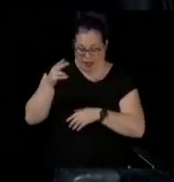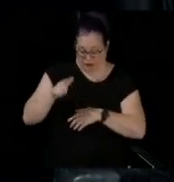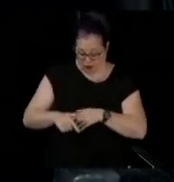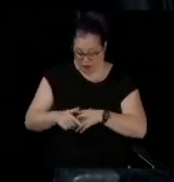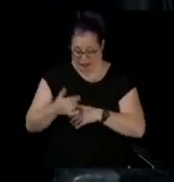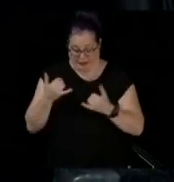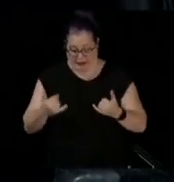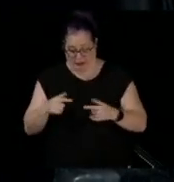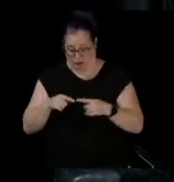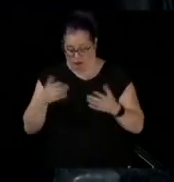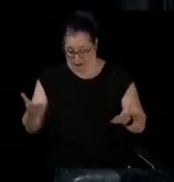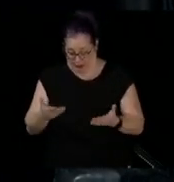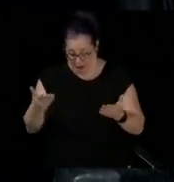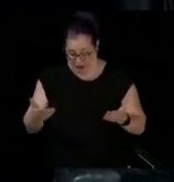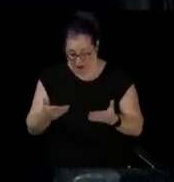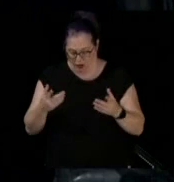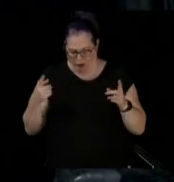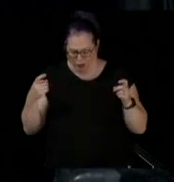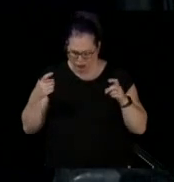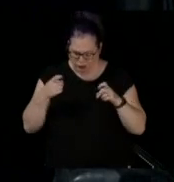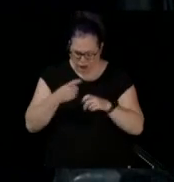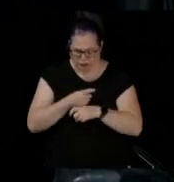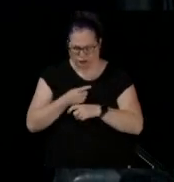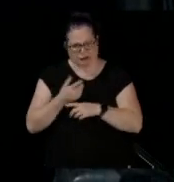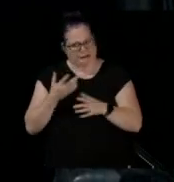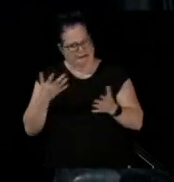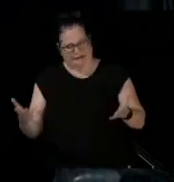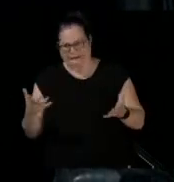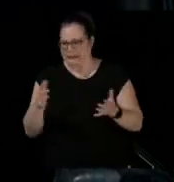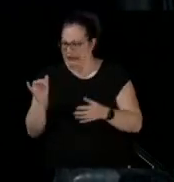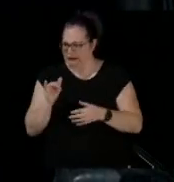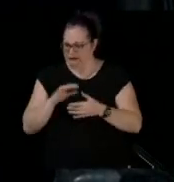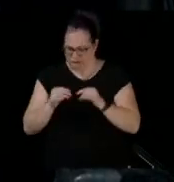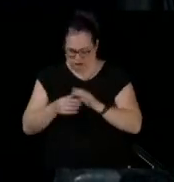complex and slippery in their totality as any piece of literary fiction.